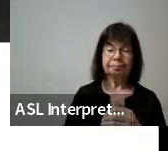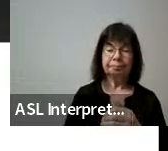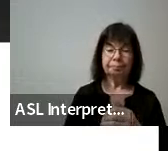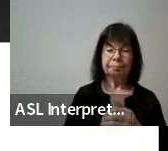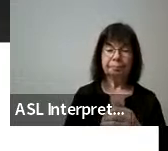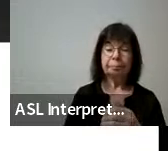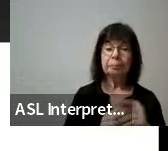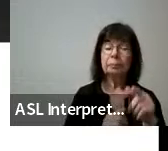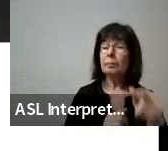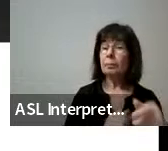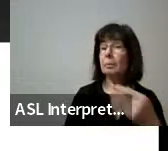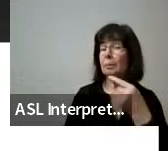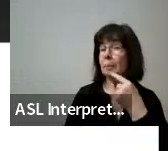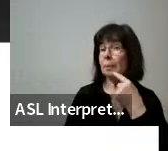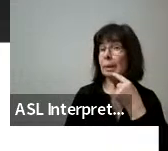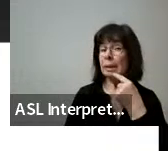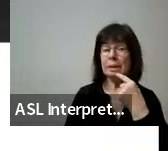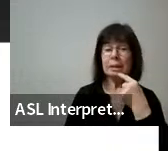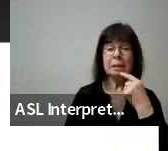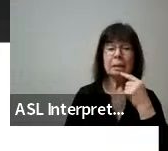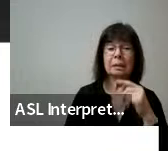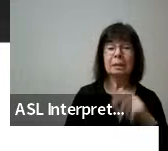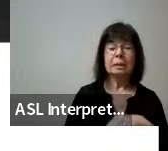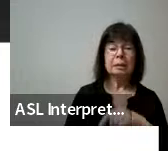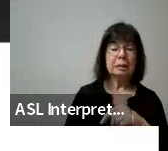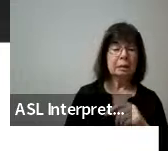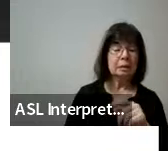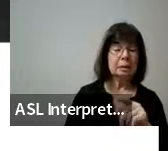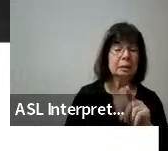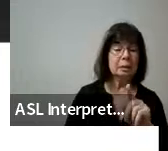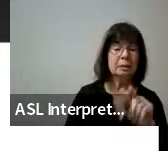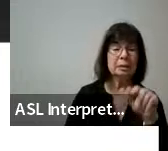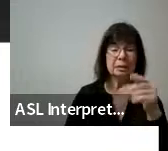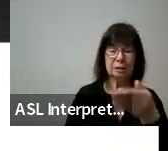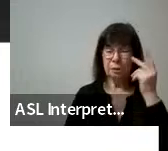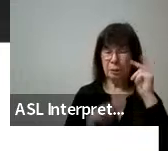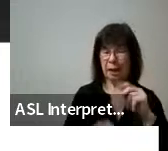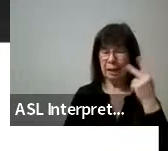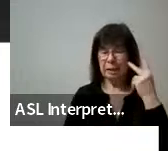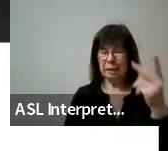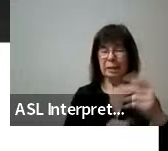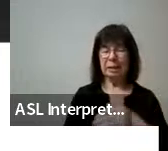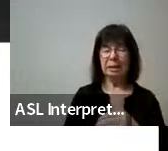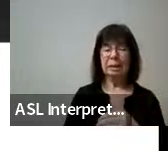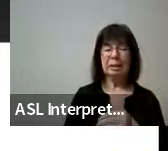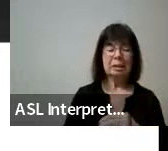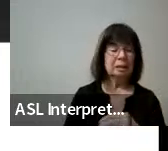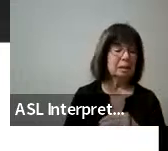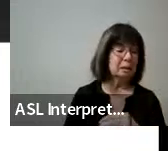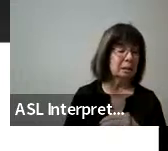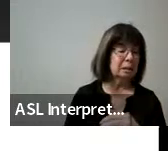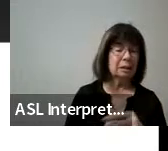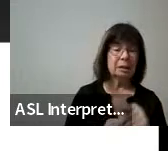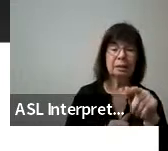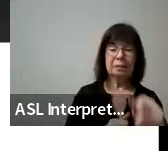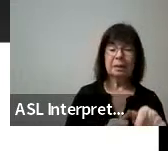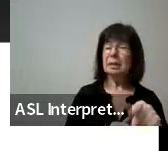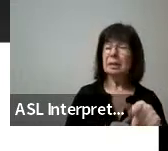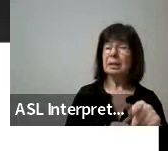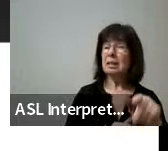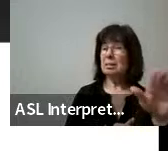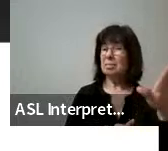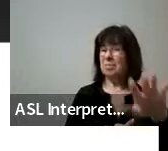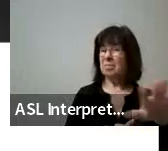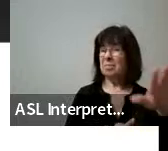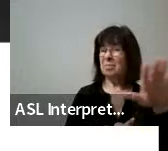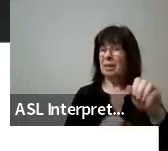So I mentioned that XBB 1.5. So you can see this is a map of COVID variants